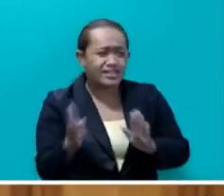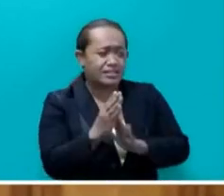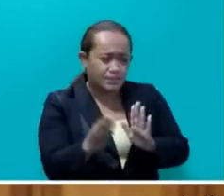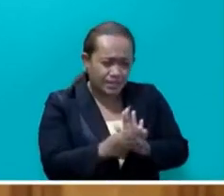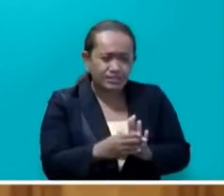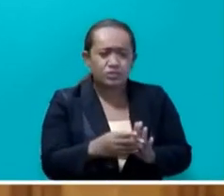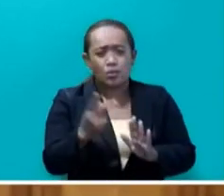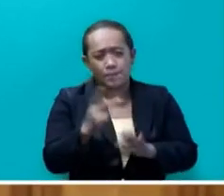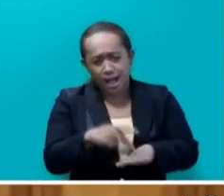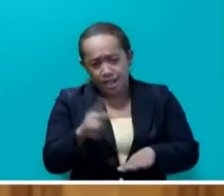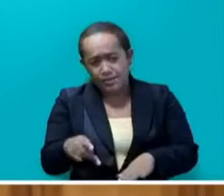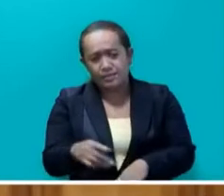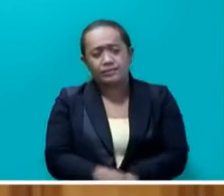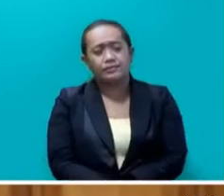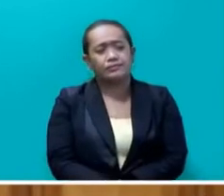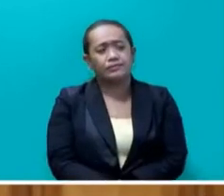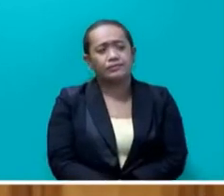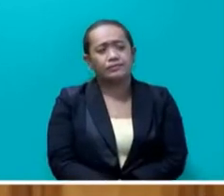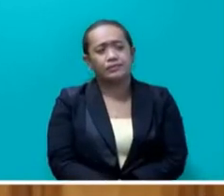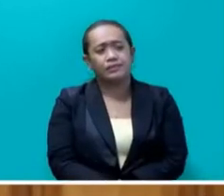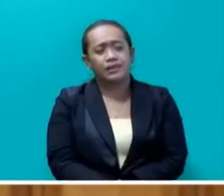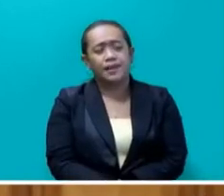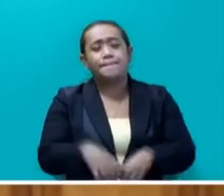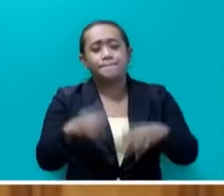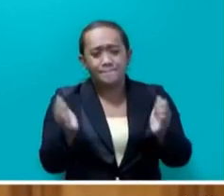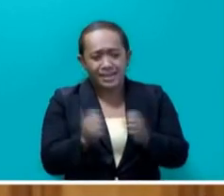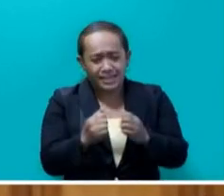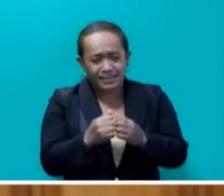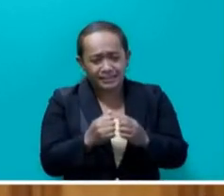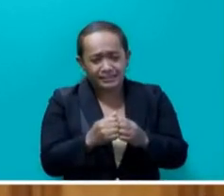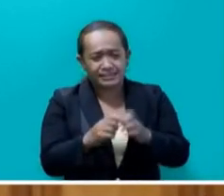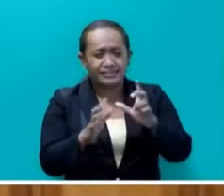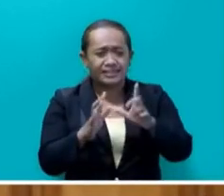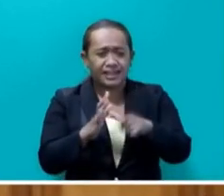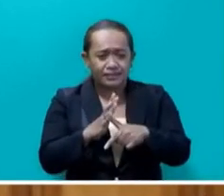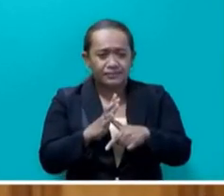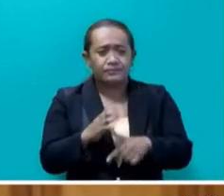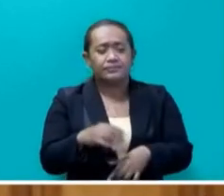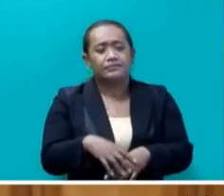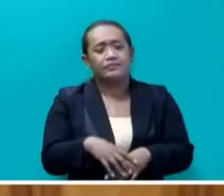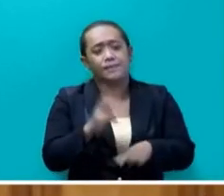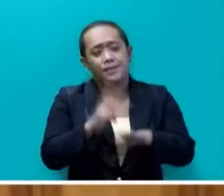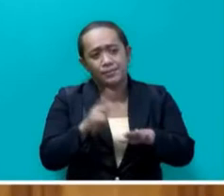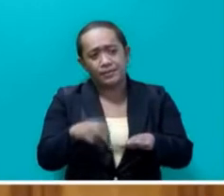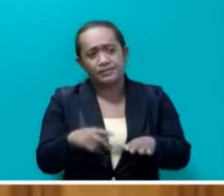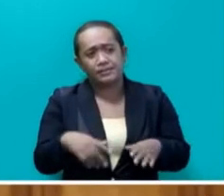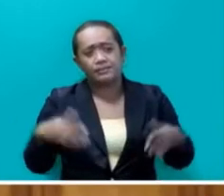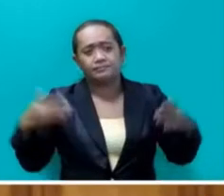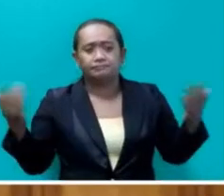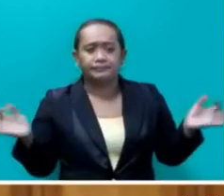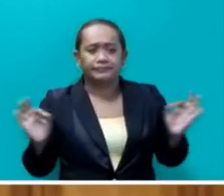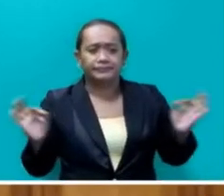Honorable Speaker, because there are many occasions in the sitting of Parliament where we are told there are no